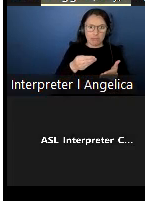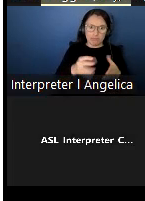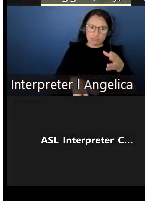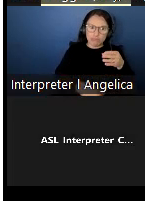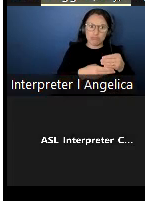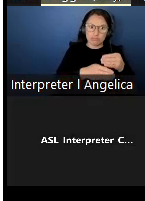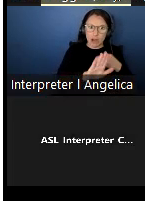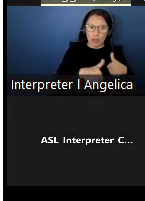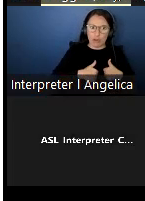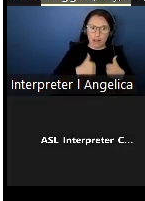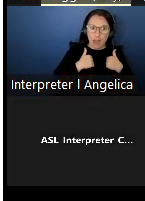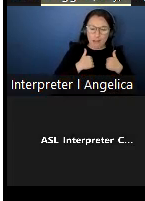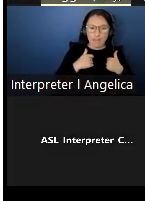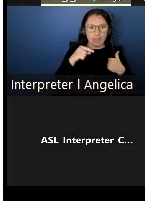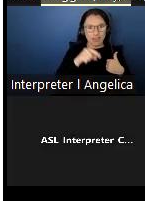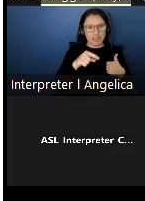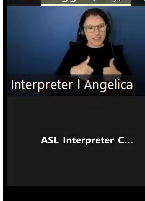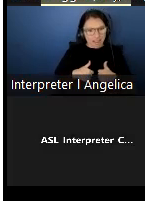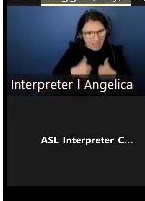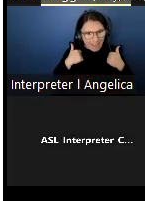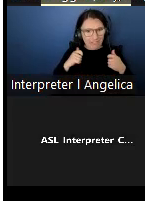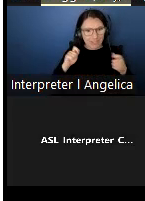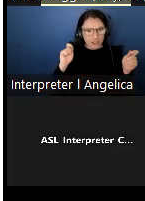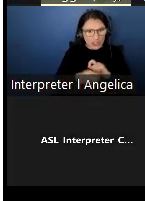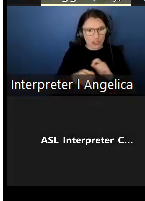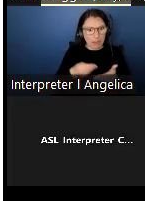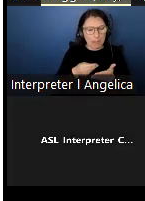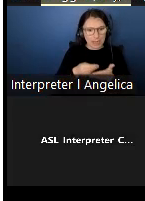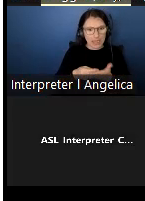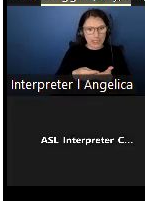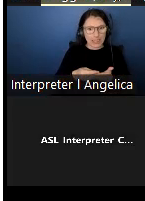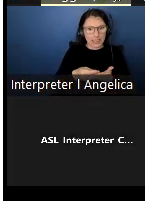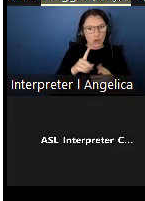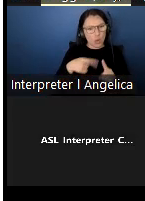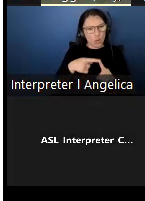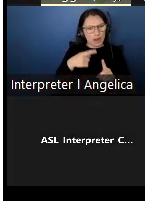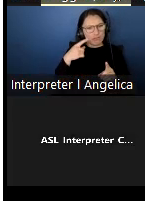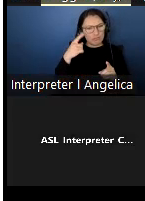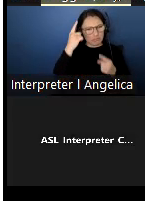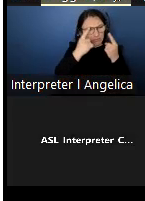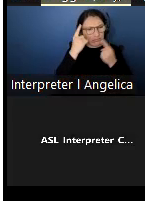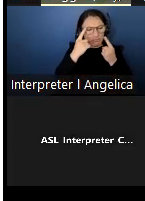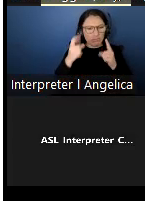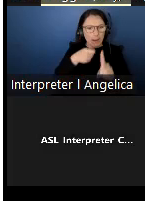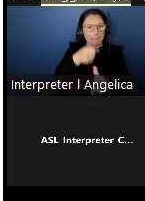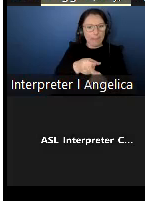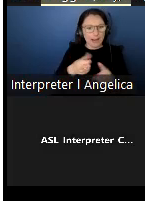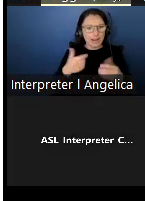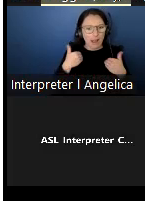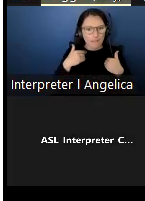community changing and life changing money we're talking about when we're talking about the impact that this has on sexual assault survivors.